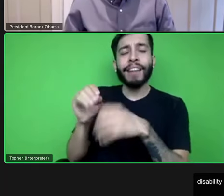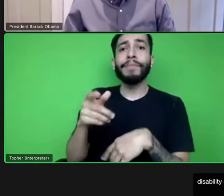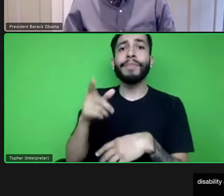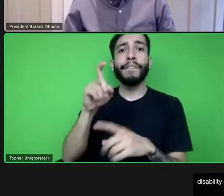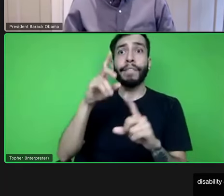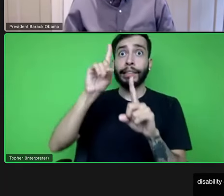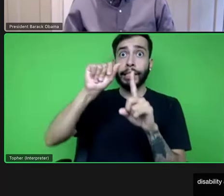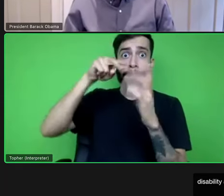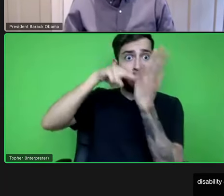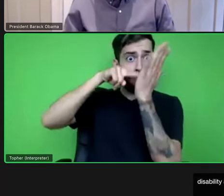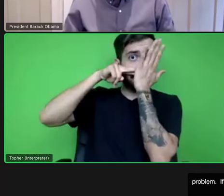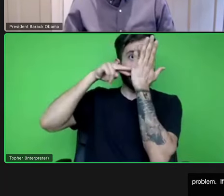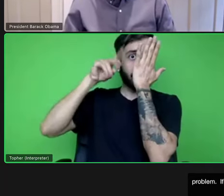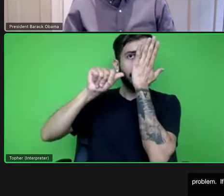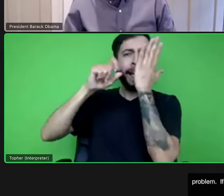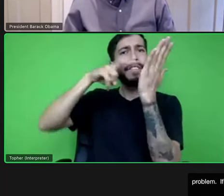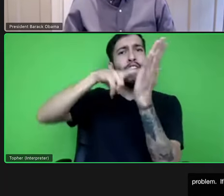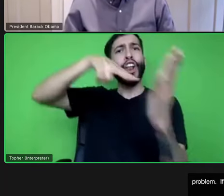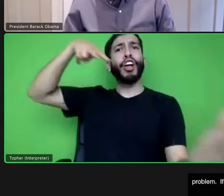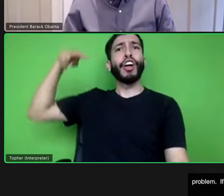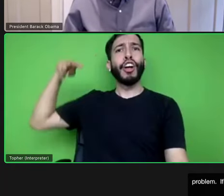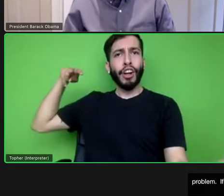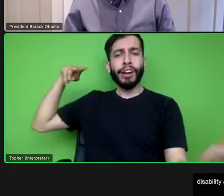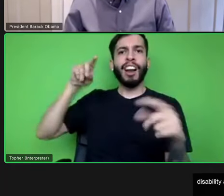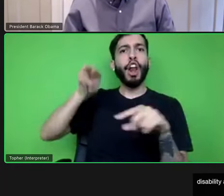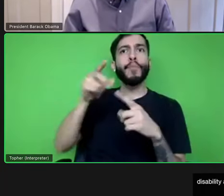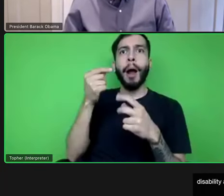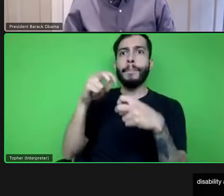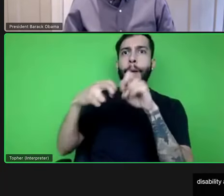disability as a part of this problem, then we would